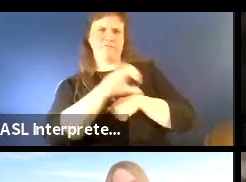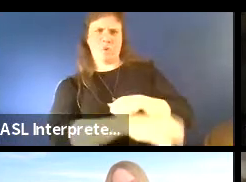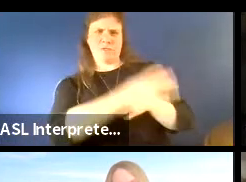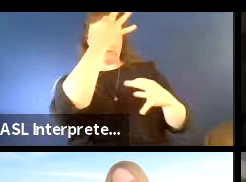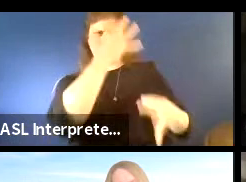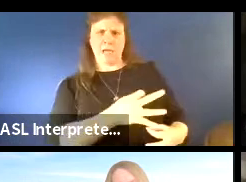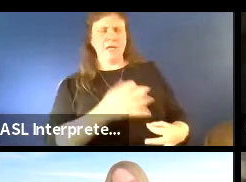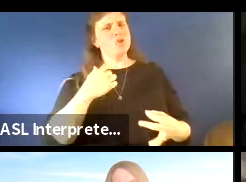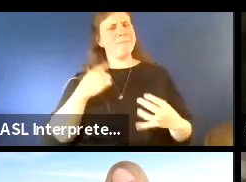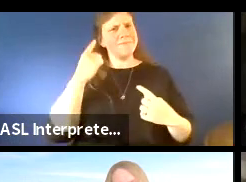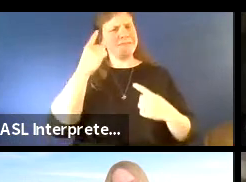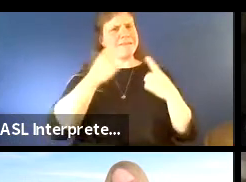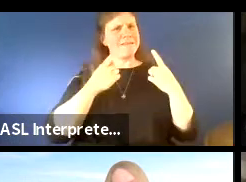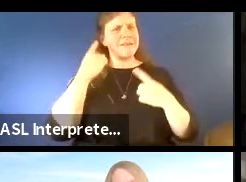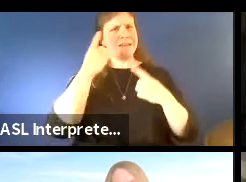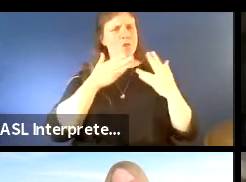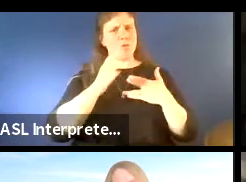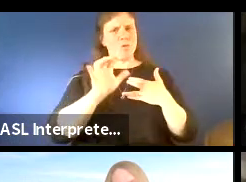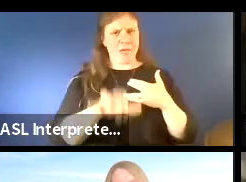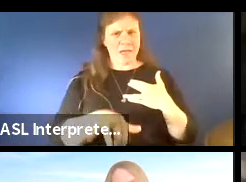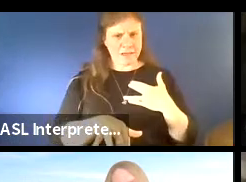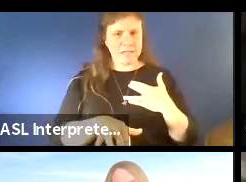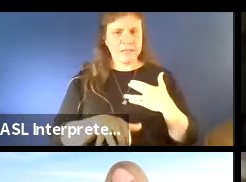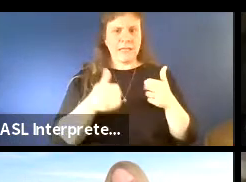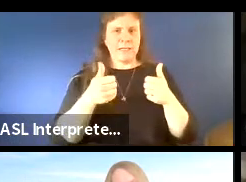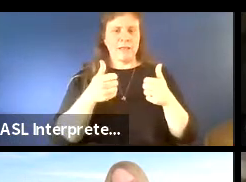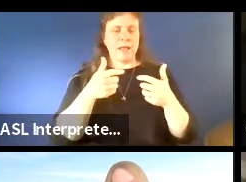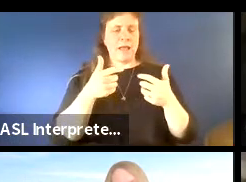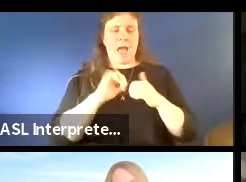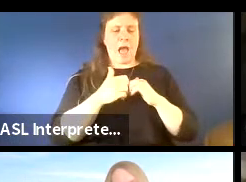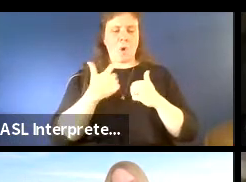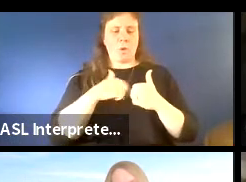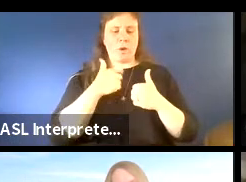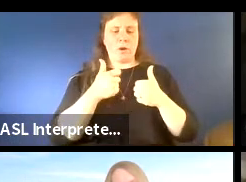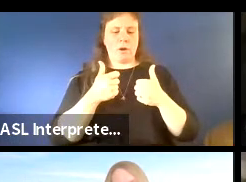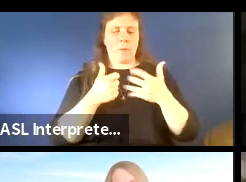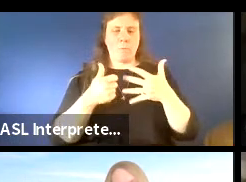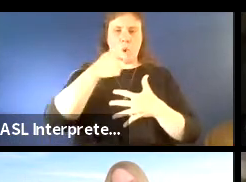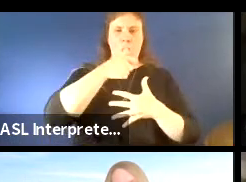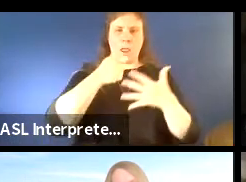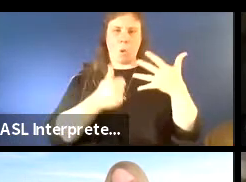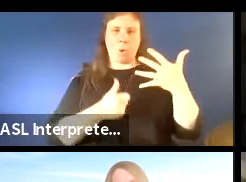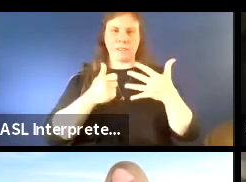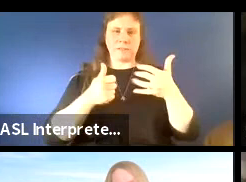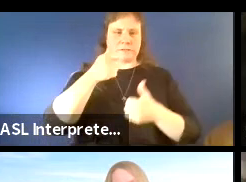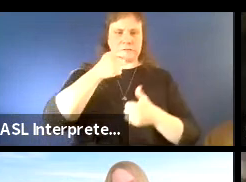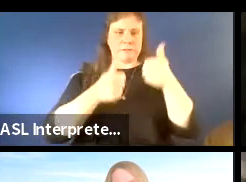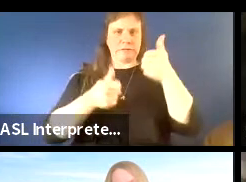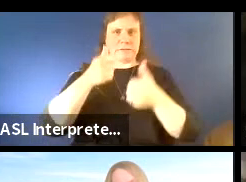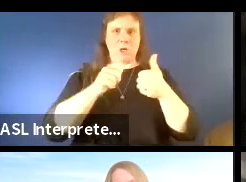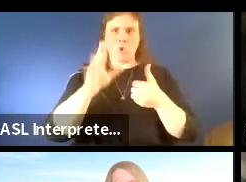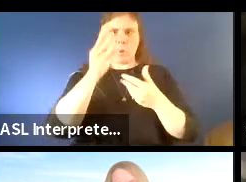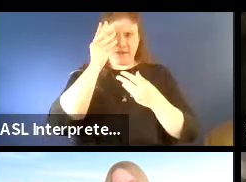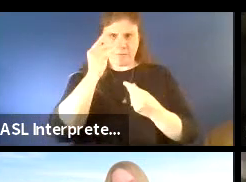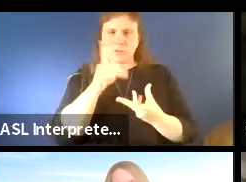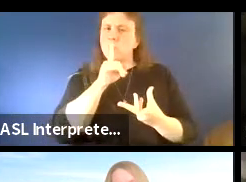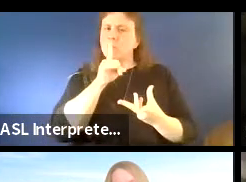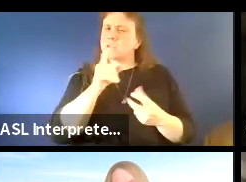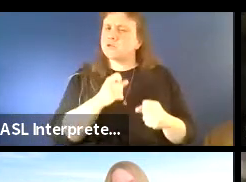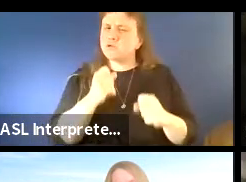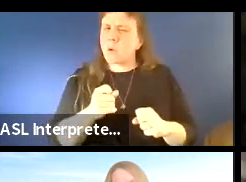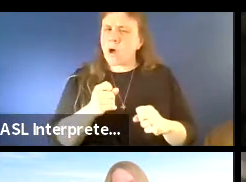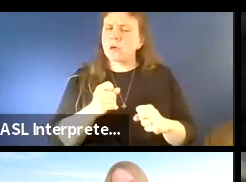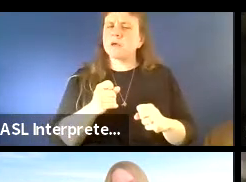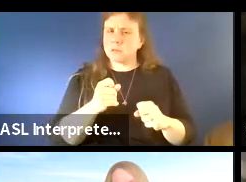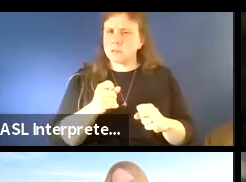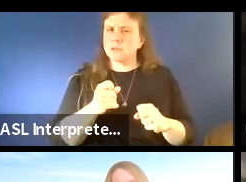to think through in the prioritization of the kinds of information you're getting, whether there is really a strong attempt to be thinking